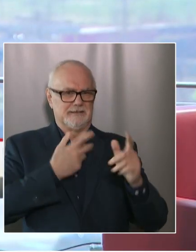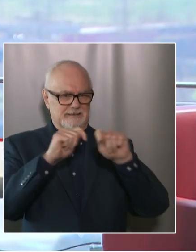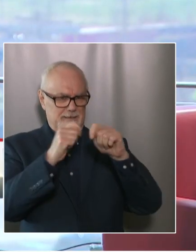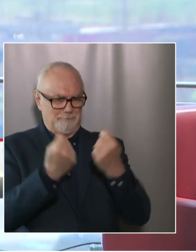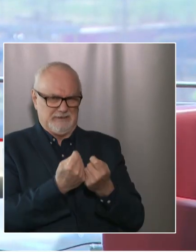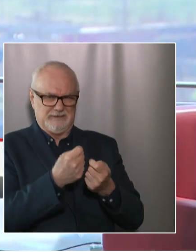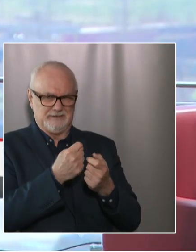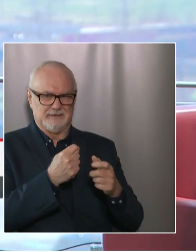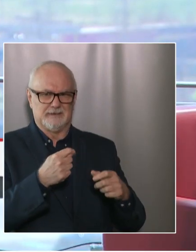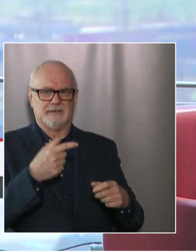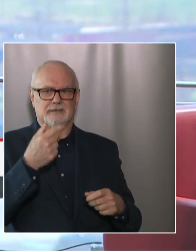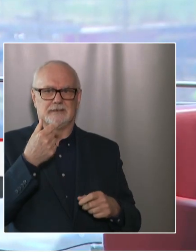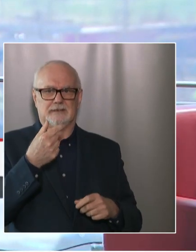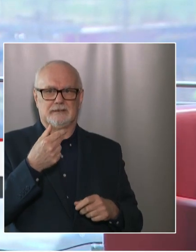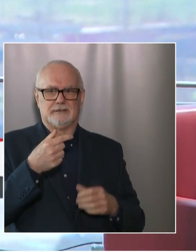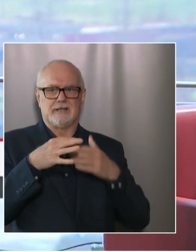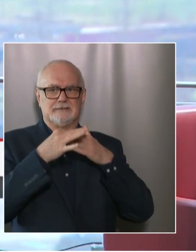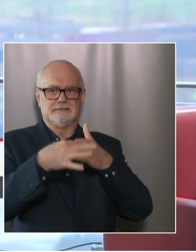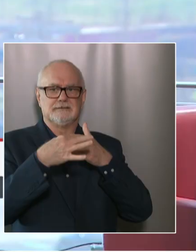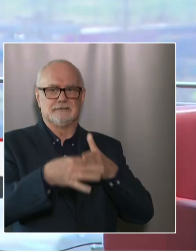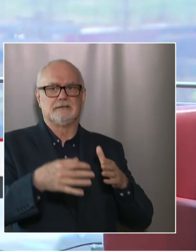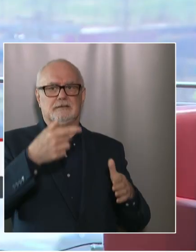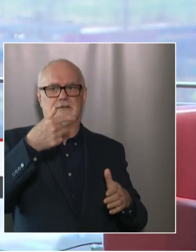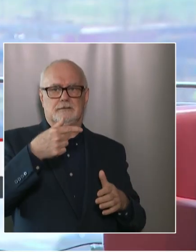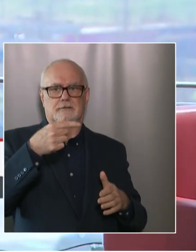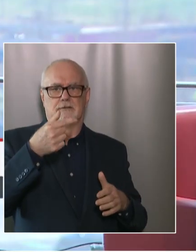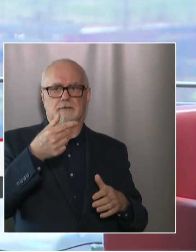and partnership in the District of Columbia.